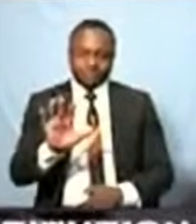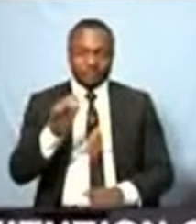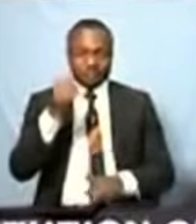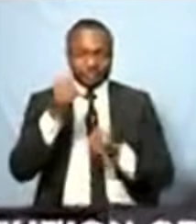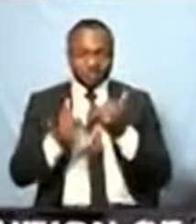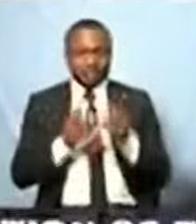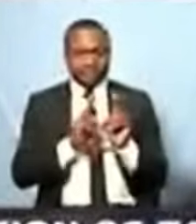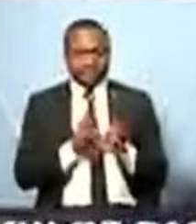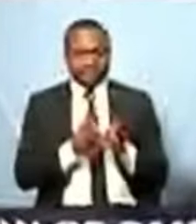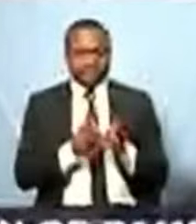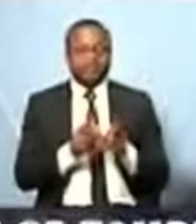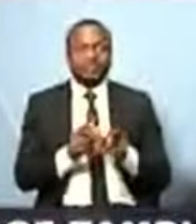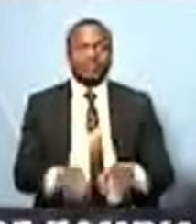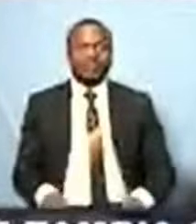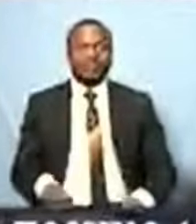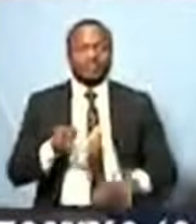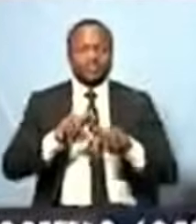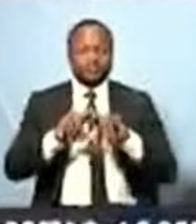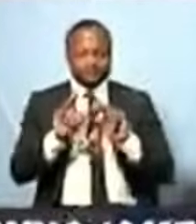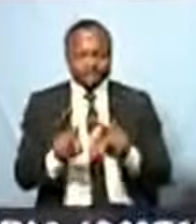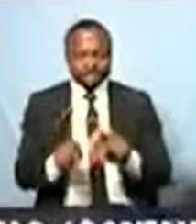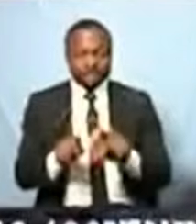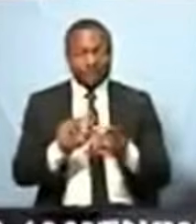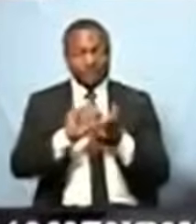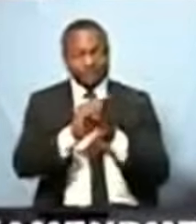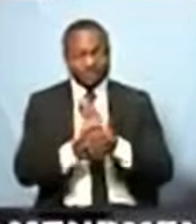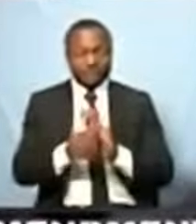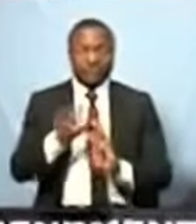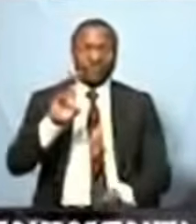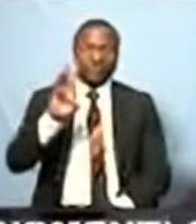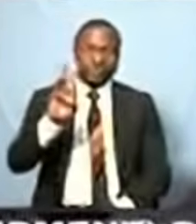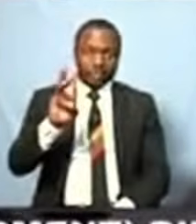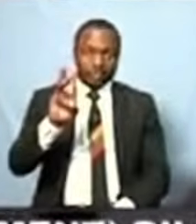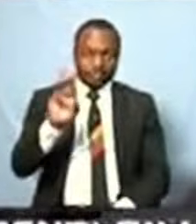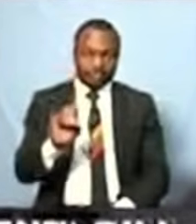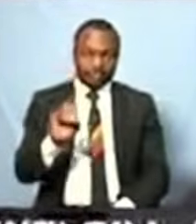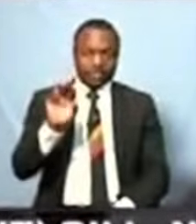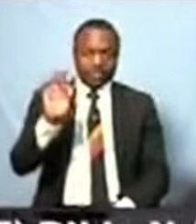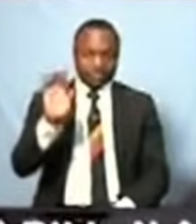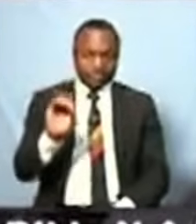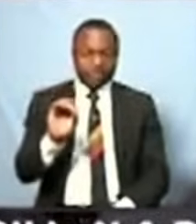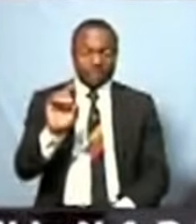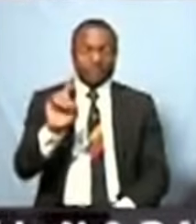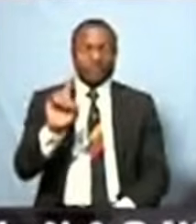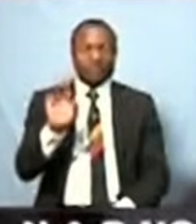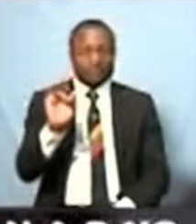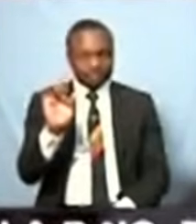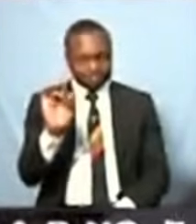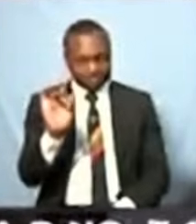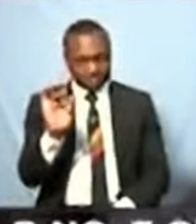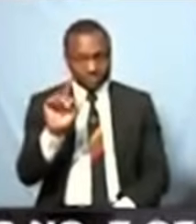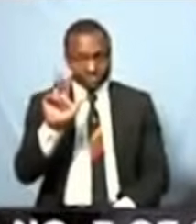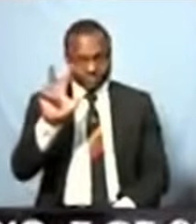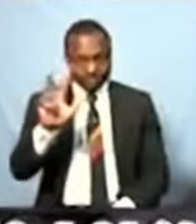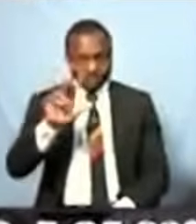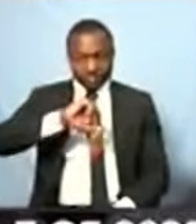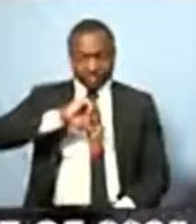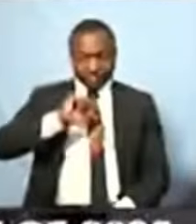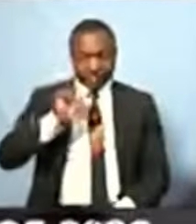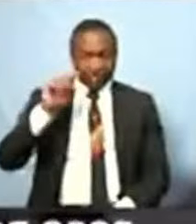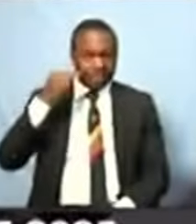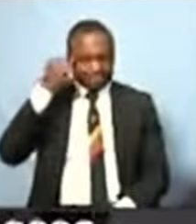your response. No? Yes, Mr. Chairperson, Article 60, 90, and 118, where the 3 arms of